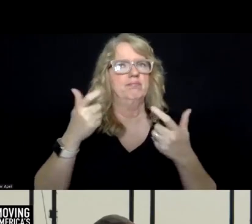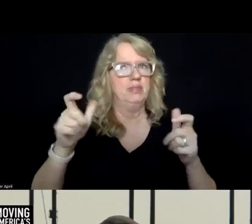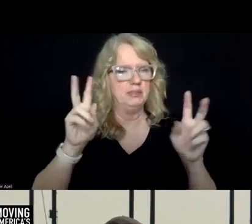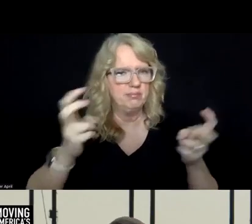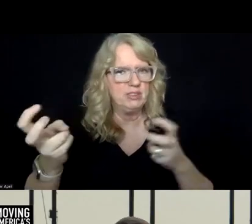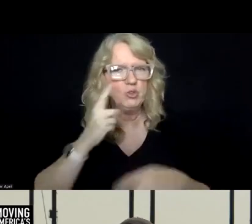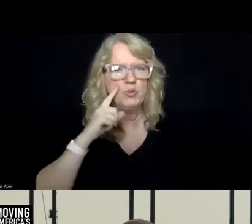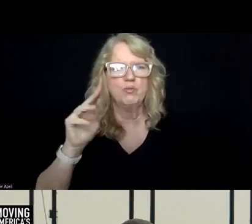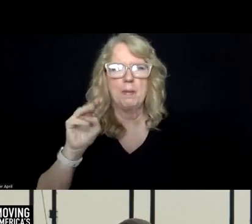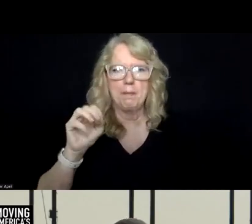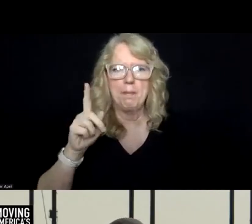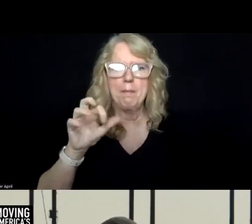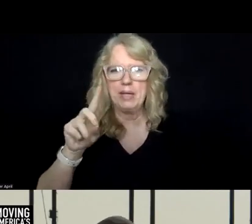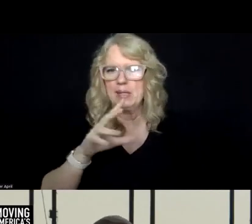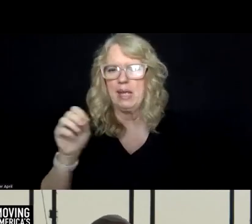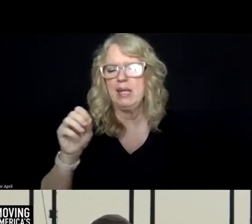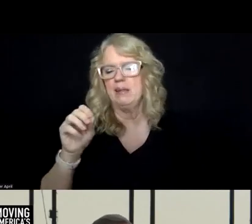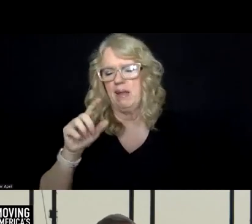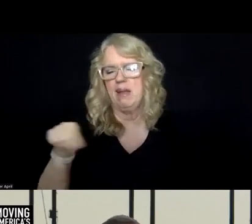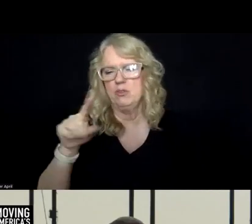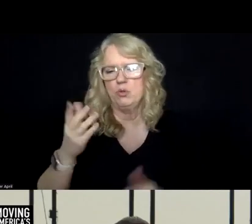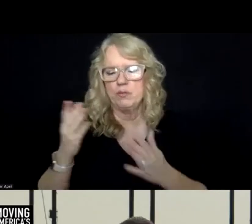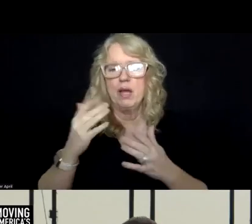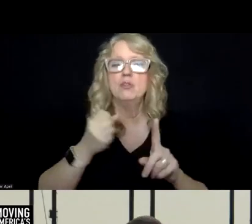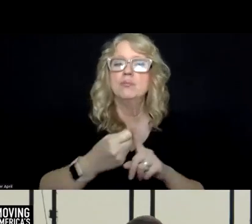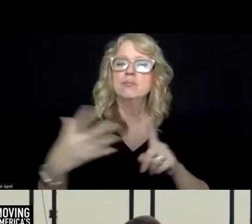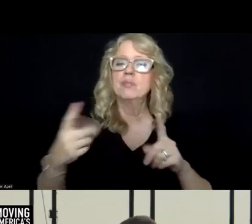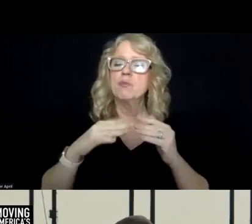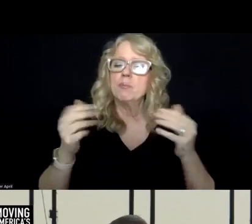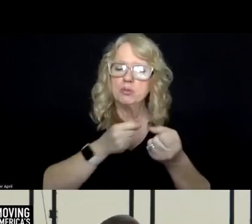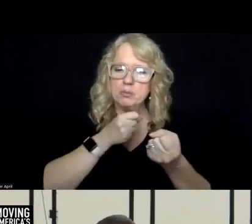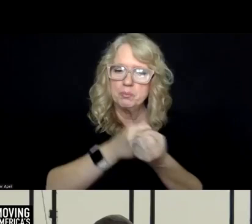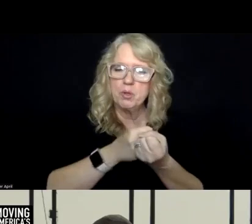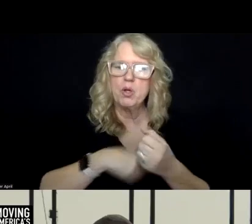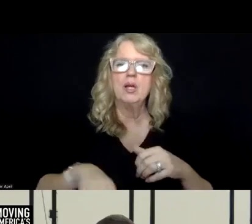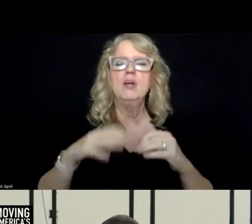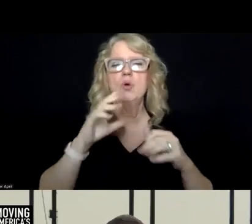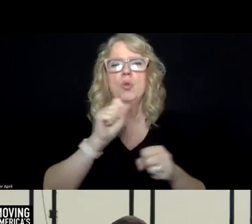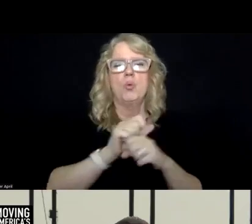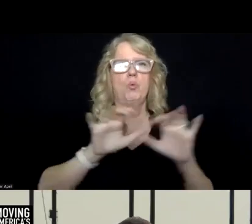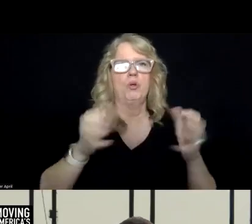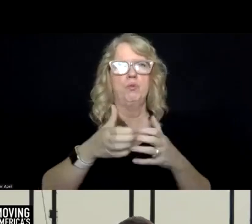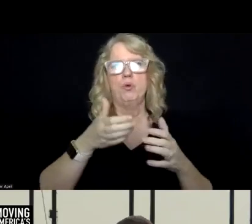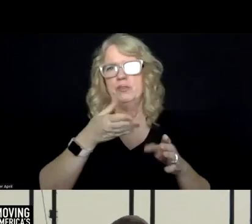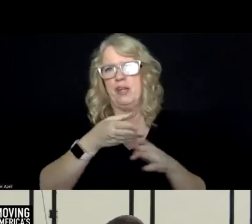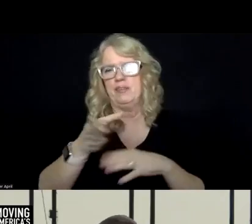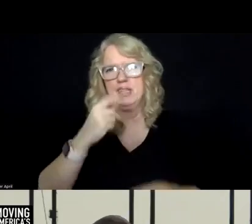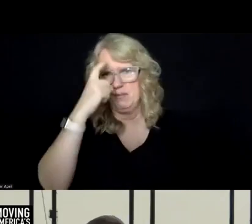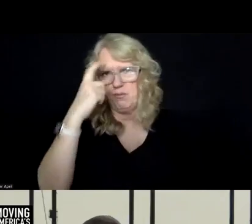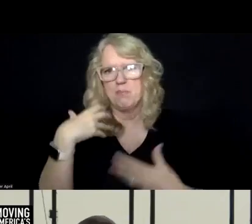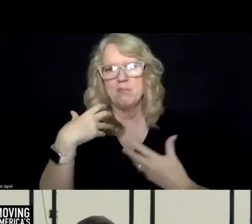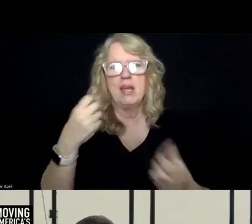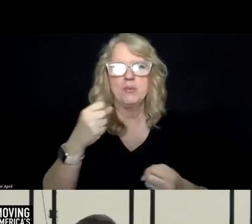Medicaid Services. And the second is expanding peer support and supporting peer workforce in mental health. That's an issue